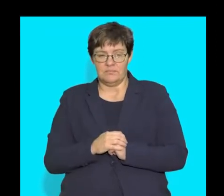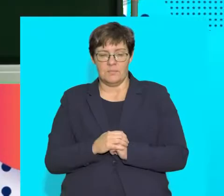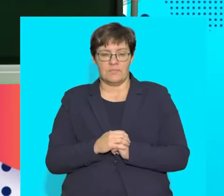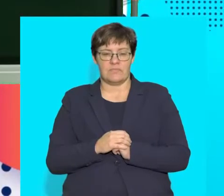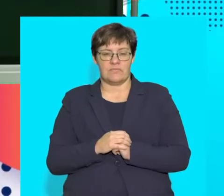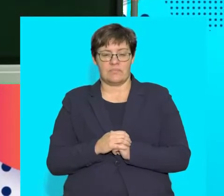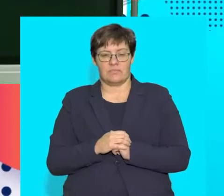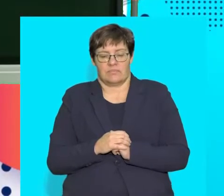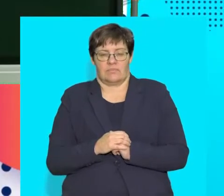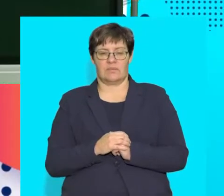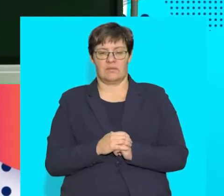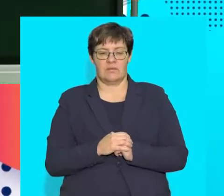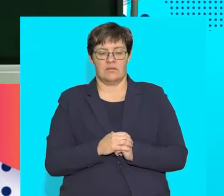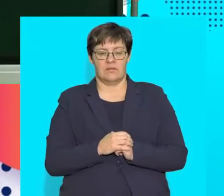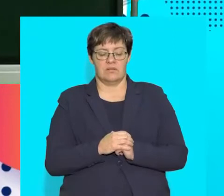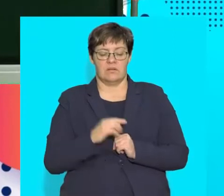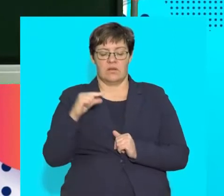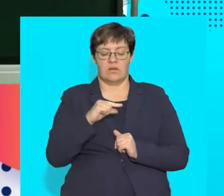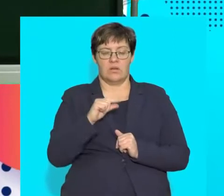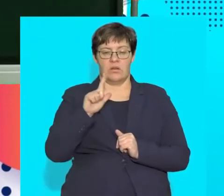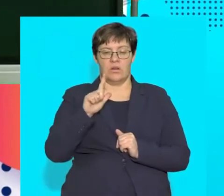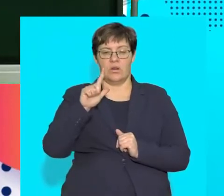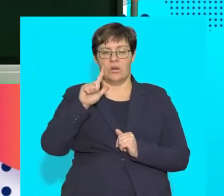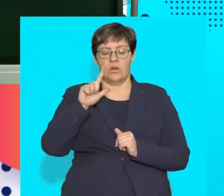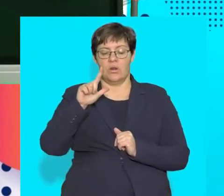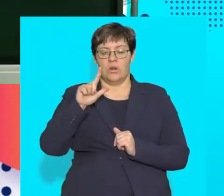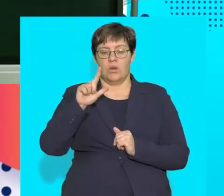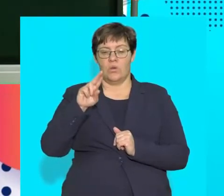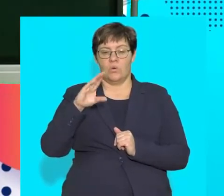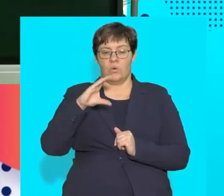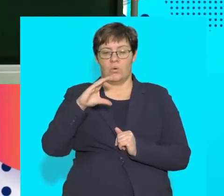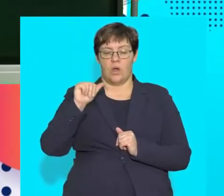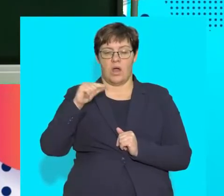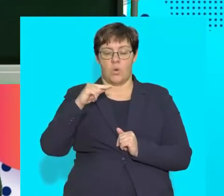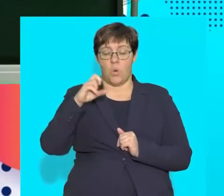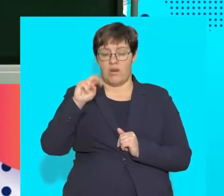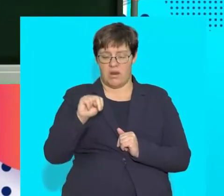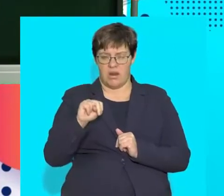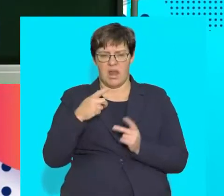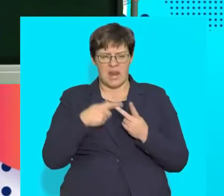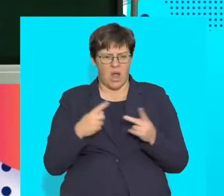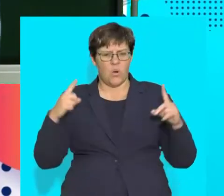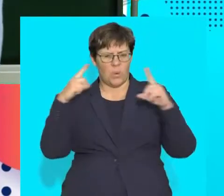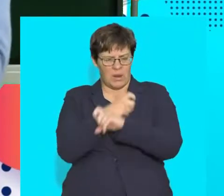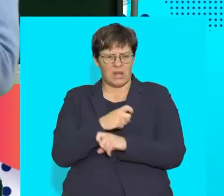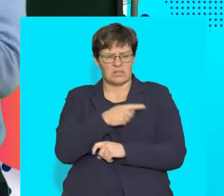moment. We've referred to a hormone called glucagon, and now we have a type of complex sugar